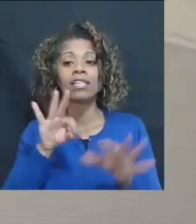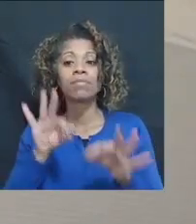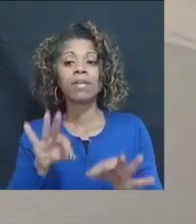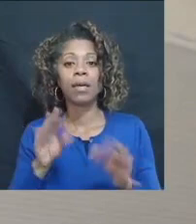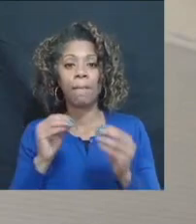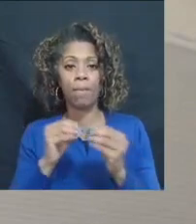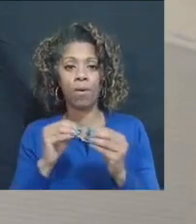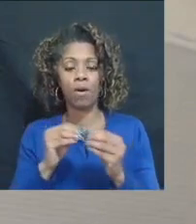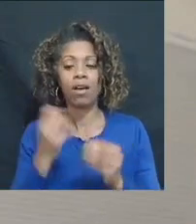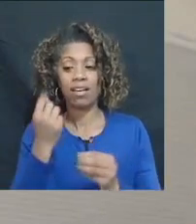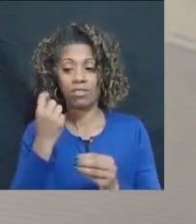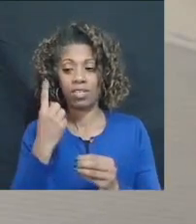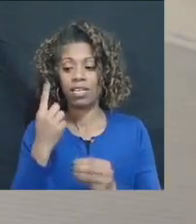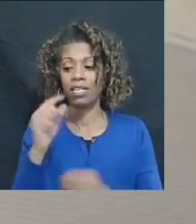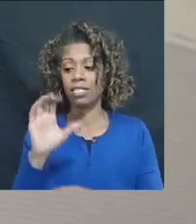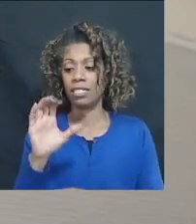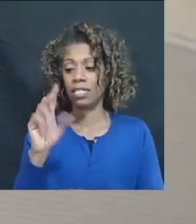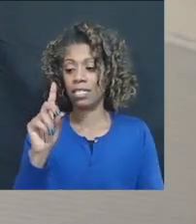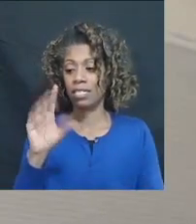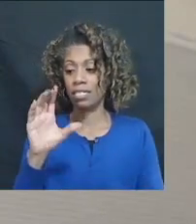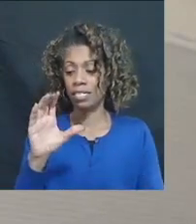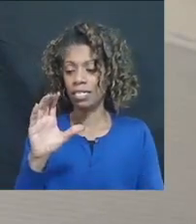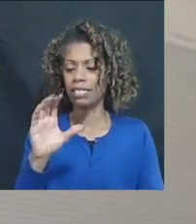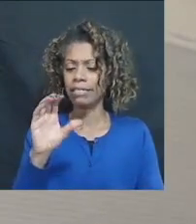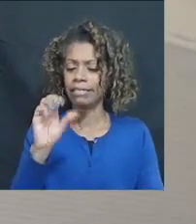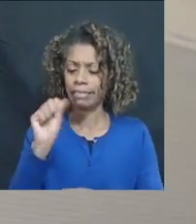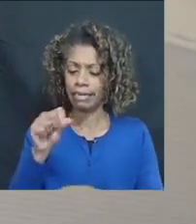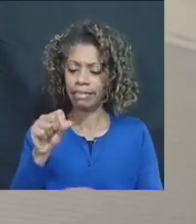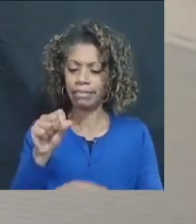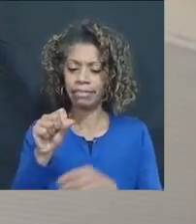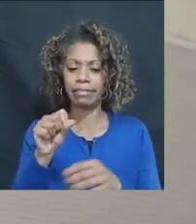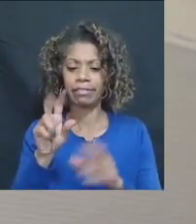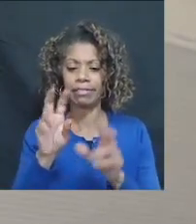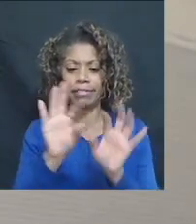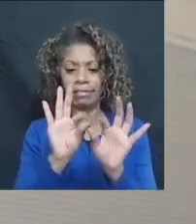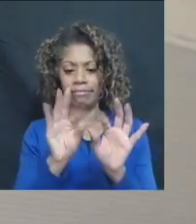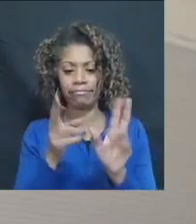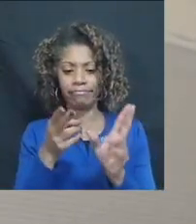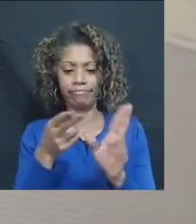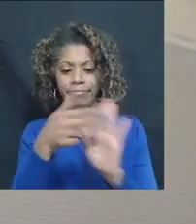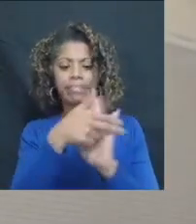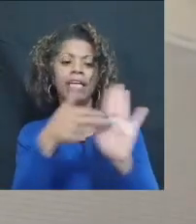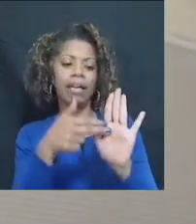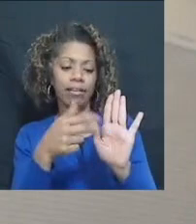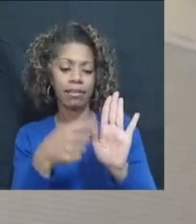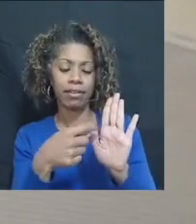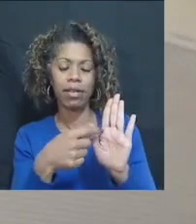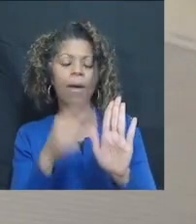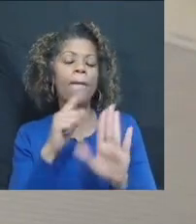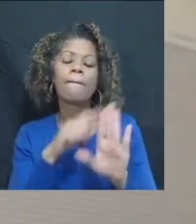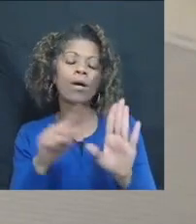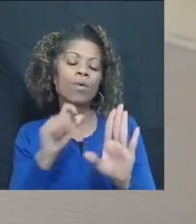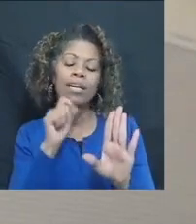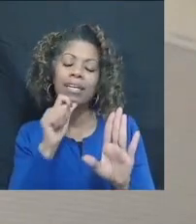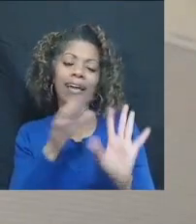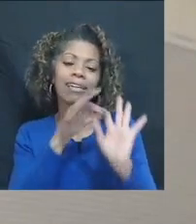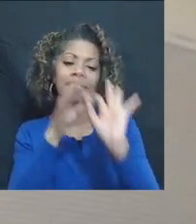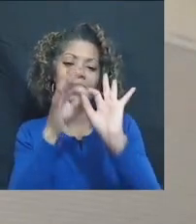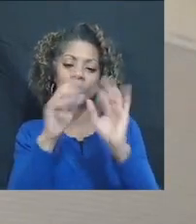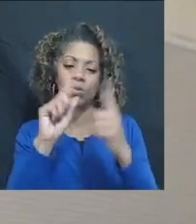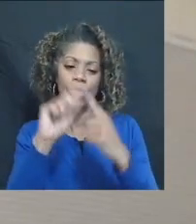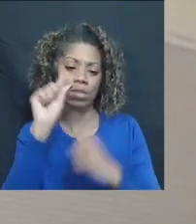have CDC in our title, is not a government entity. We are an independent organization that helps the CDC do